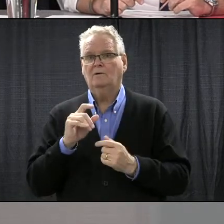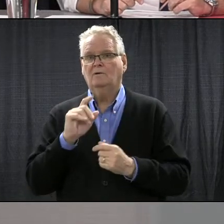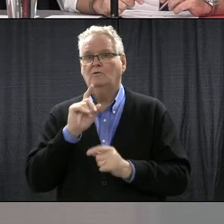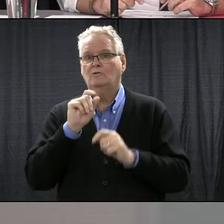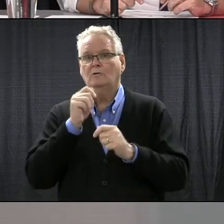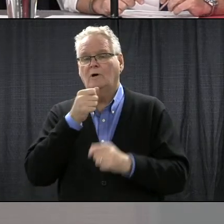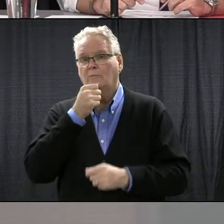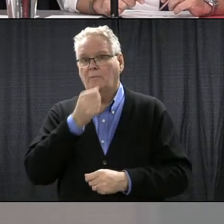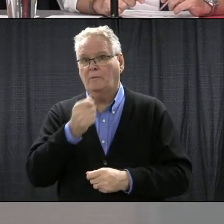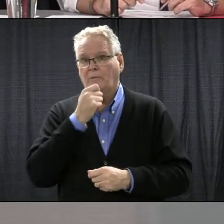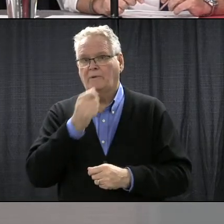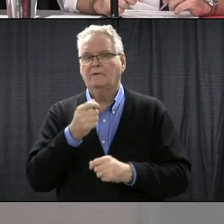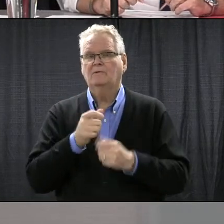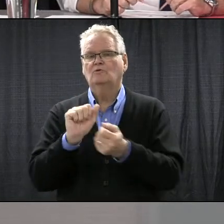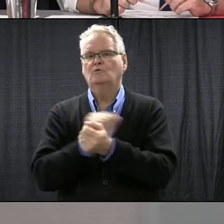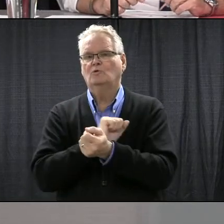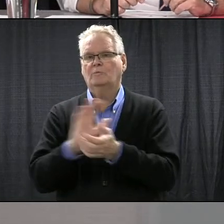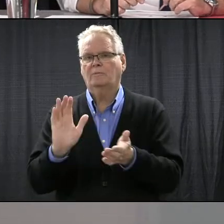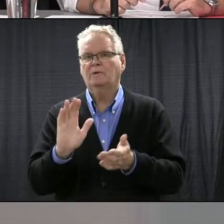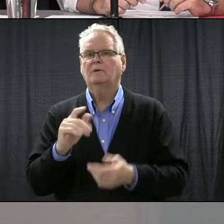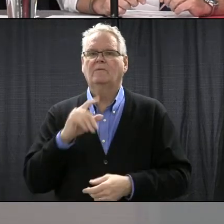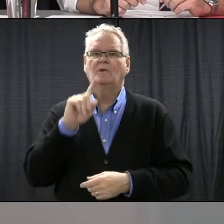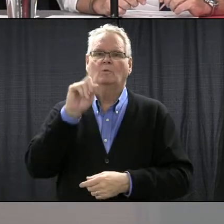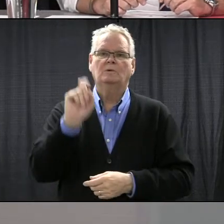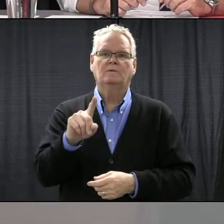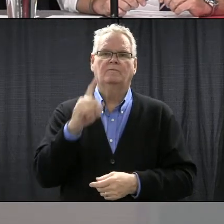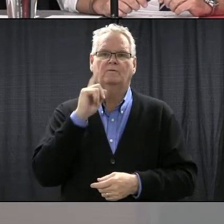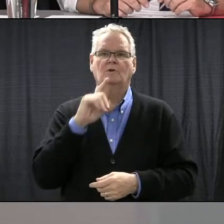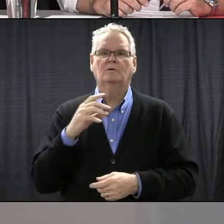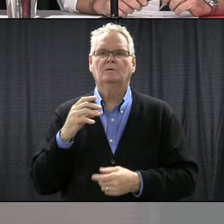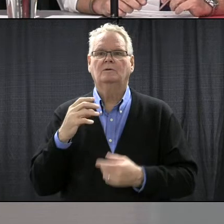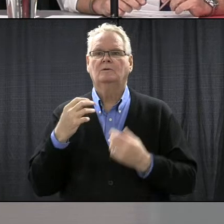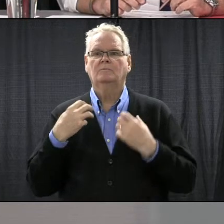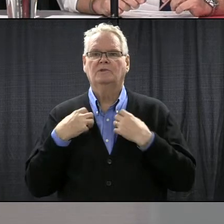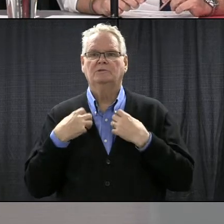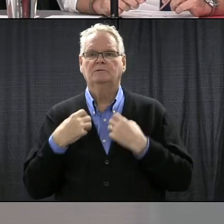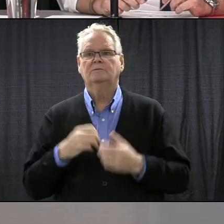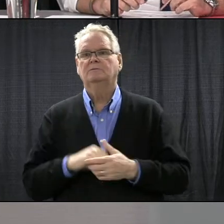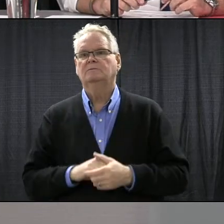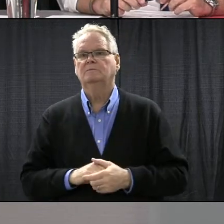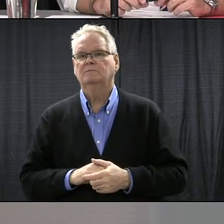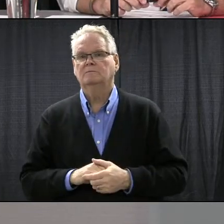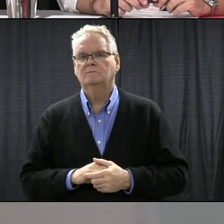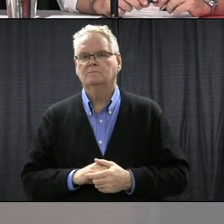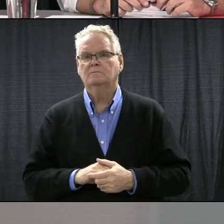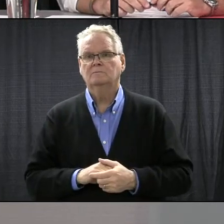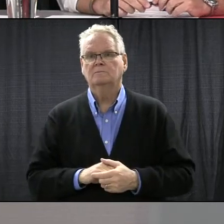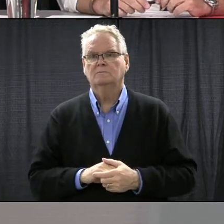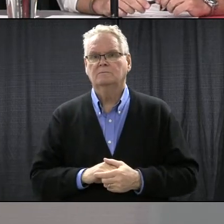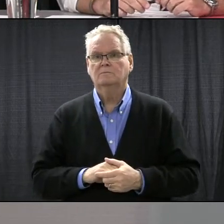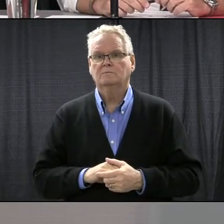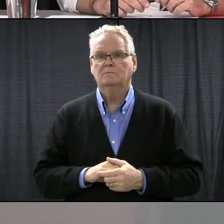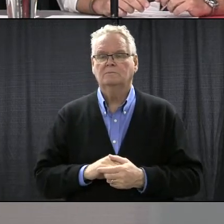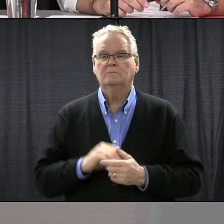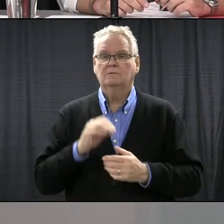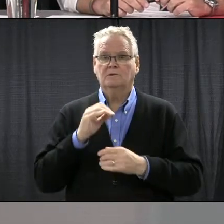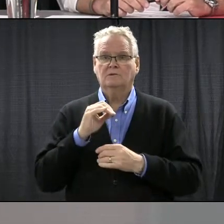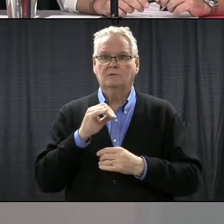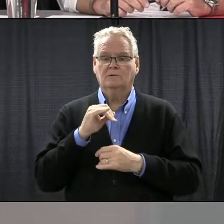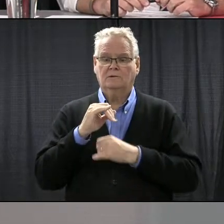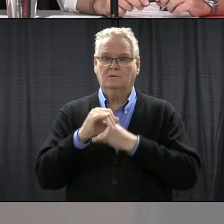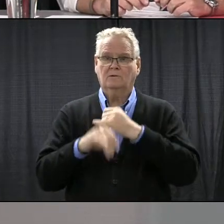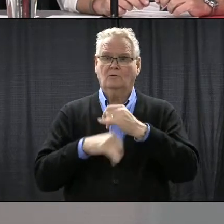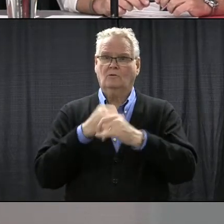for the minister, I assume. I just want you to confirm, are you now saying that international travelers can come